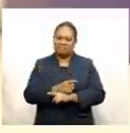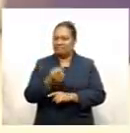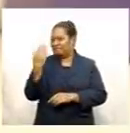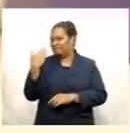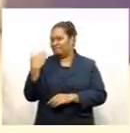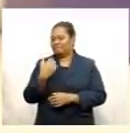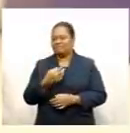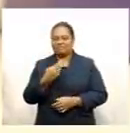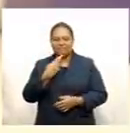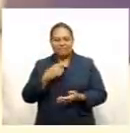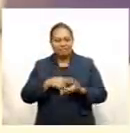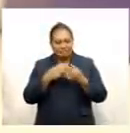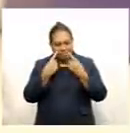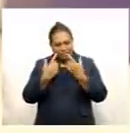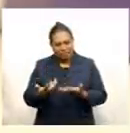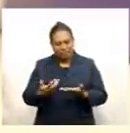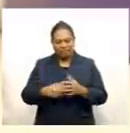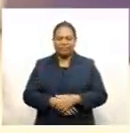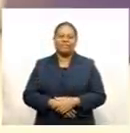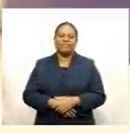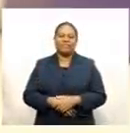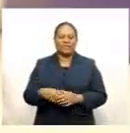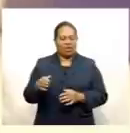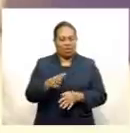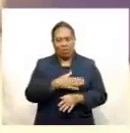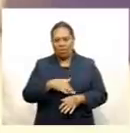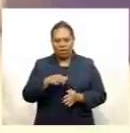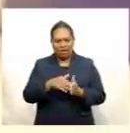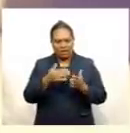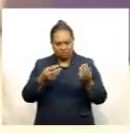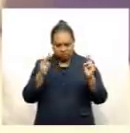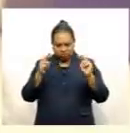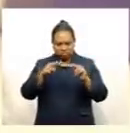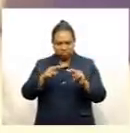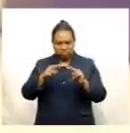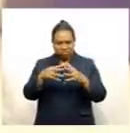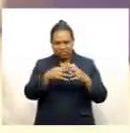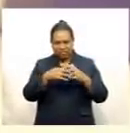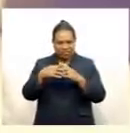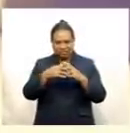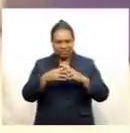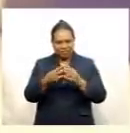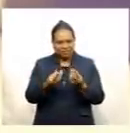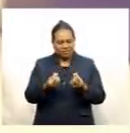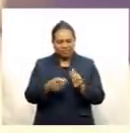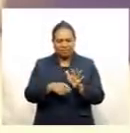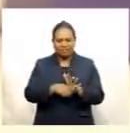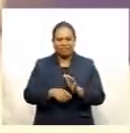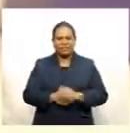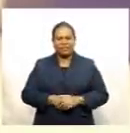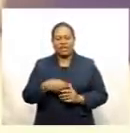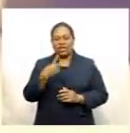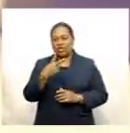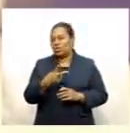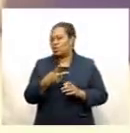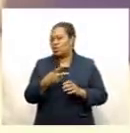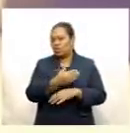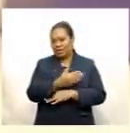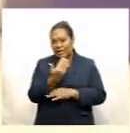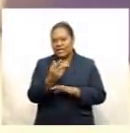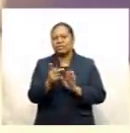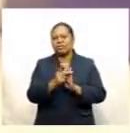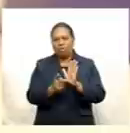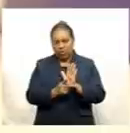previously reported. All eyes are now on the U.S. Federal Reserve, which concludes its two-day policy meeting this